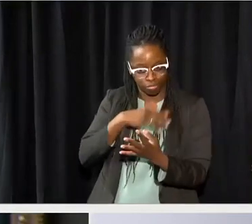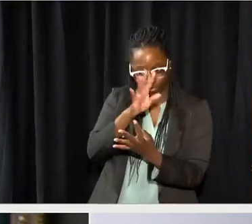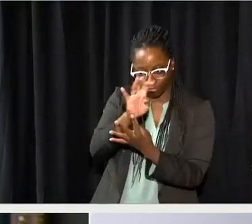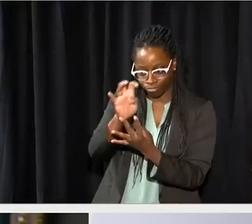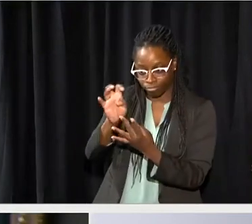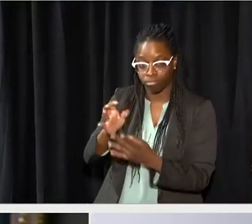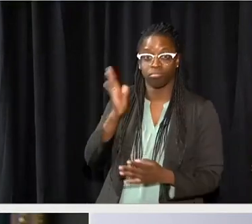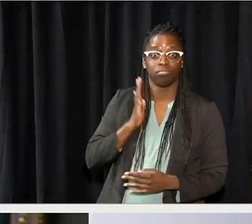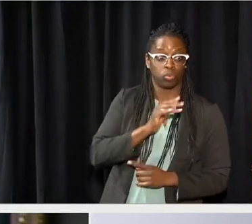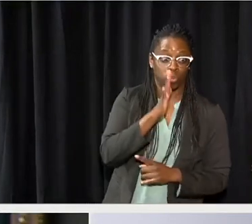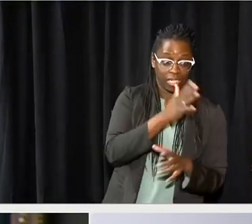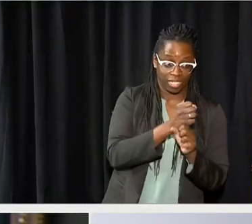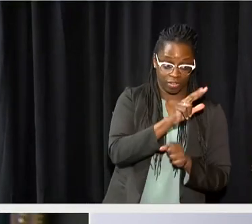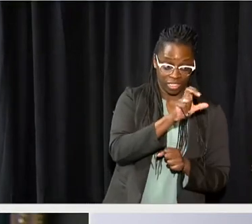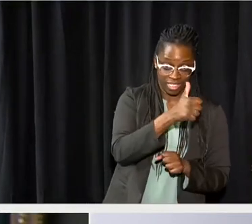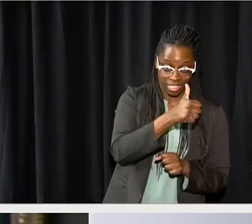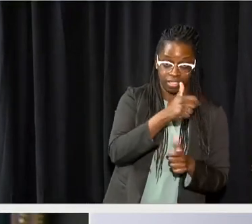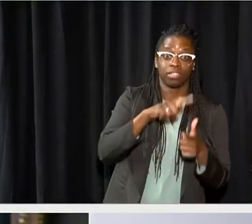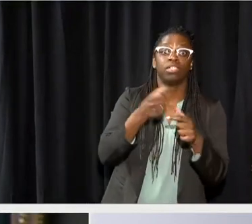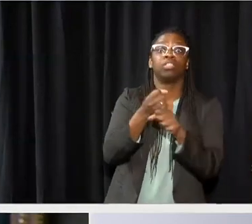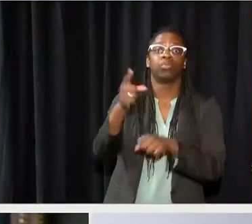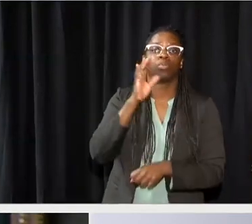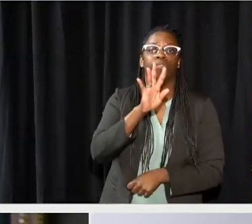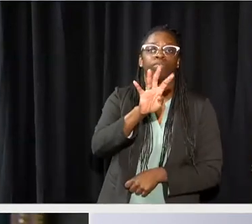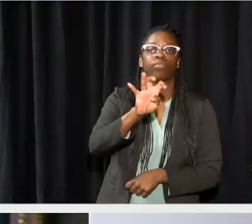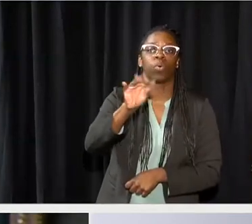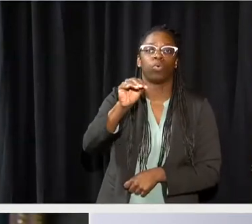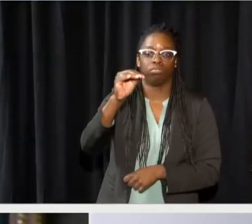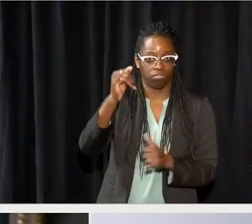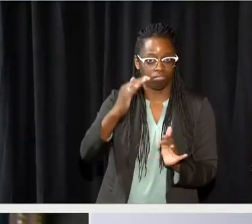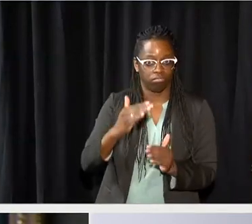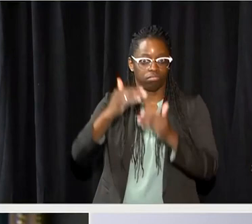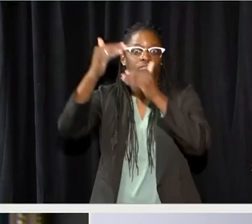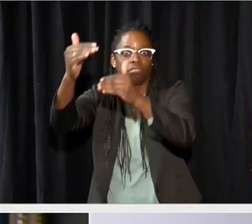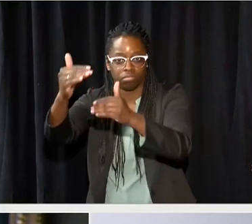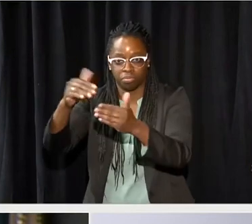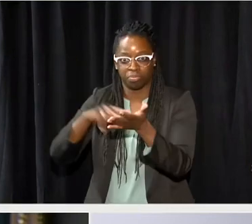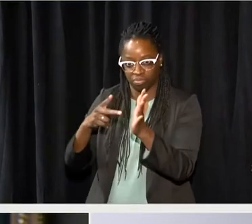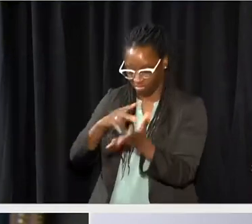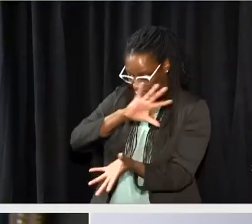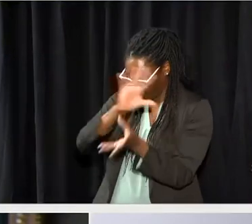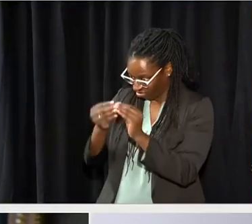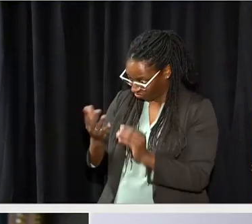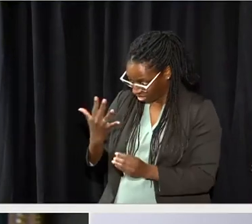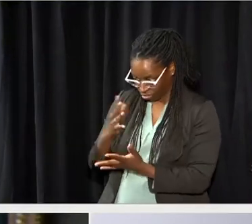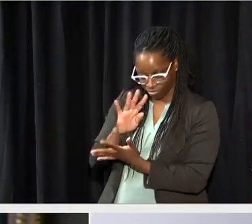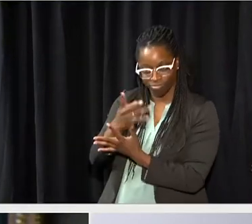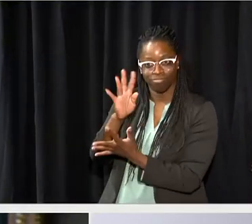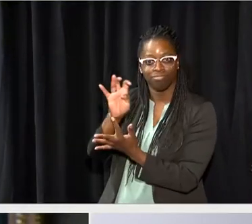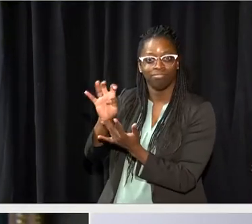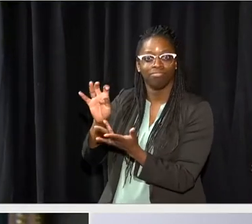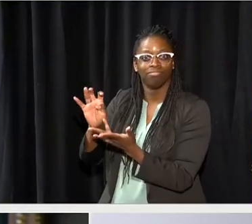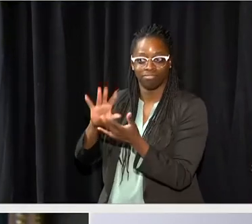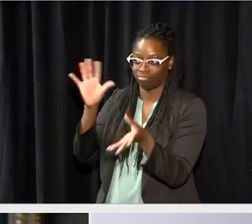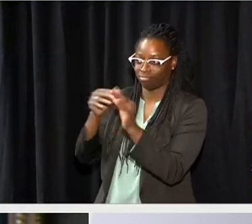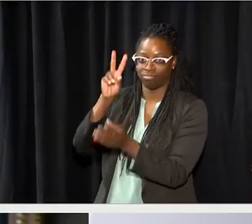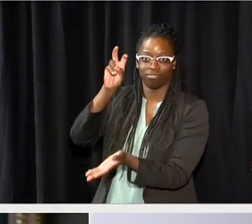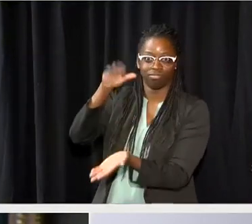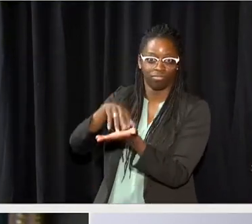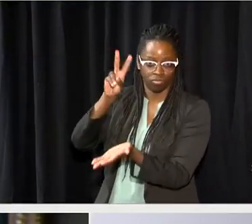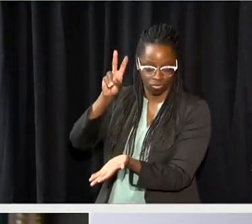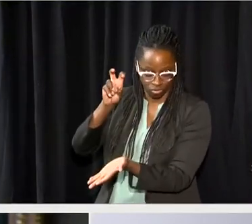housing. Renters and commuters will also get more money back, as will folks dealing with lead paint and septic